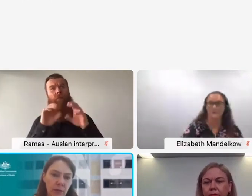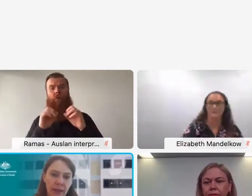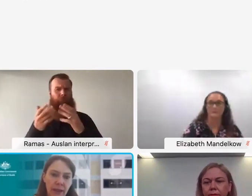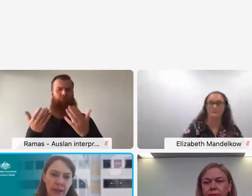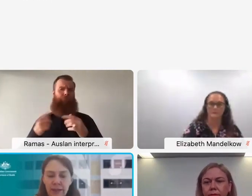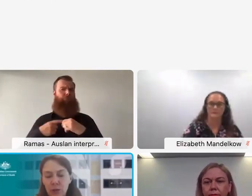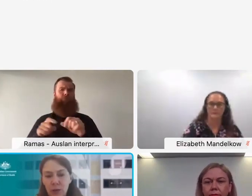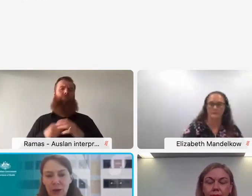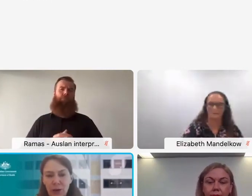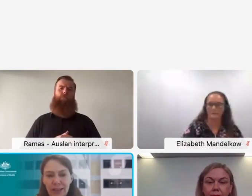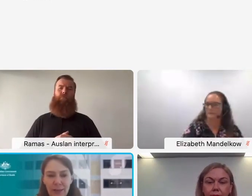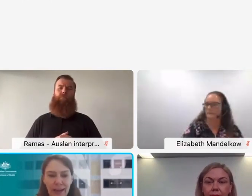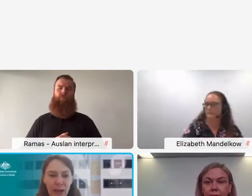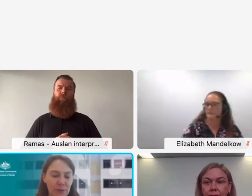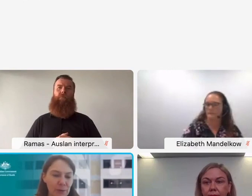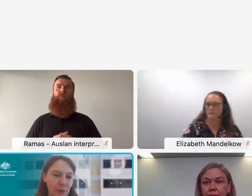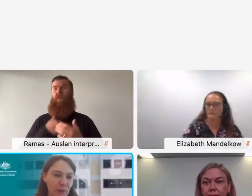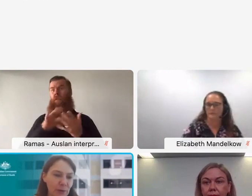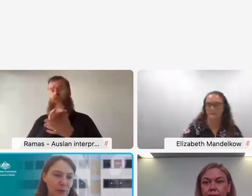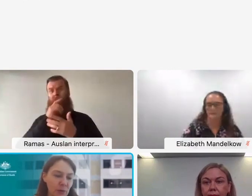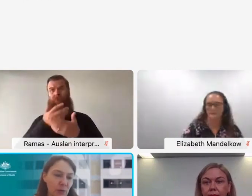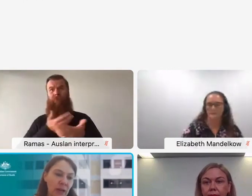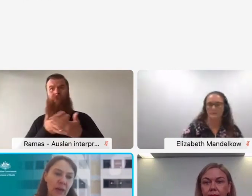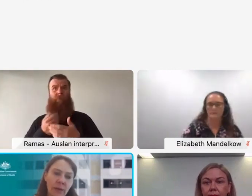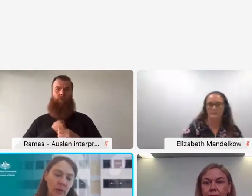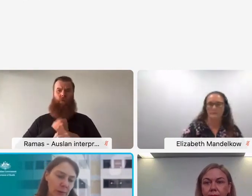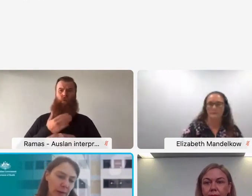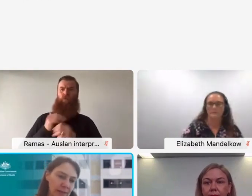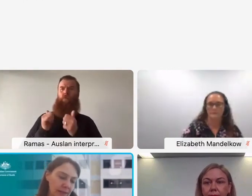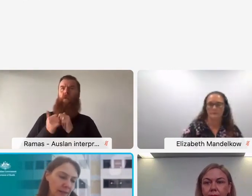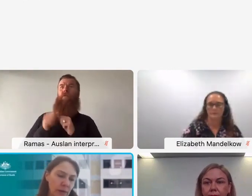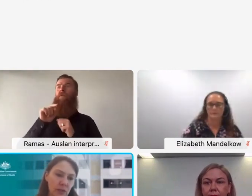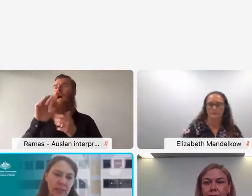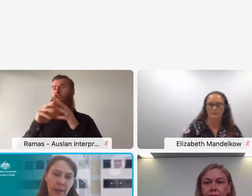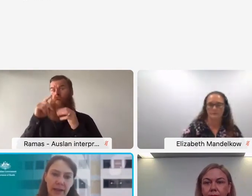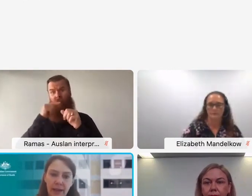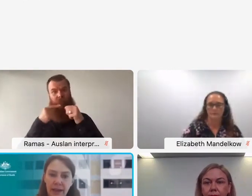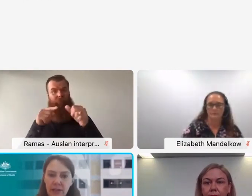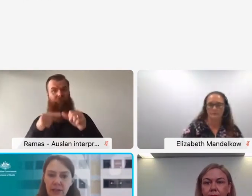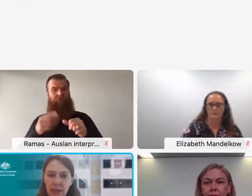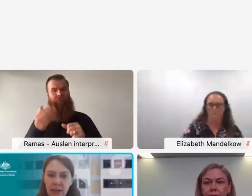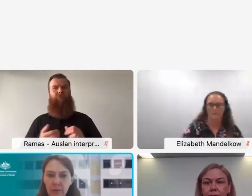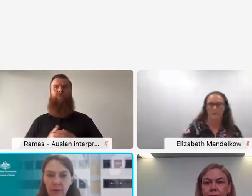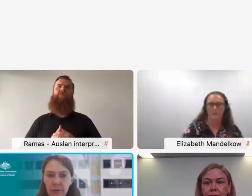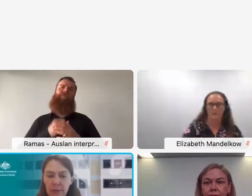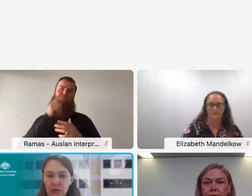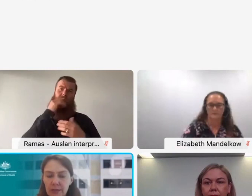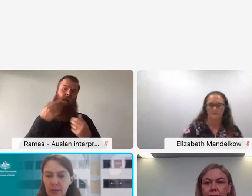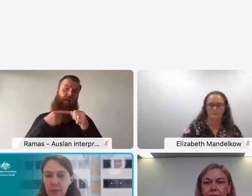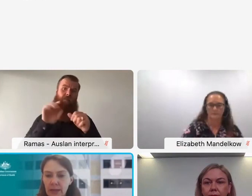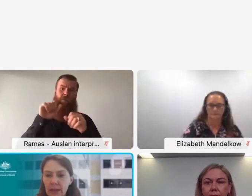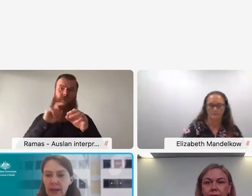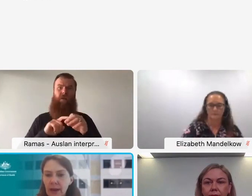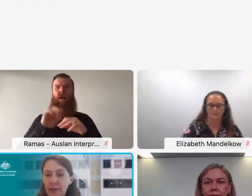to talk to our colleagues about how we respond to those, or we can also answer questions about our aged care workforce measures